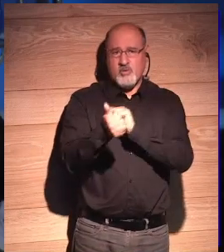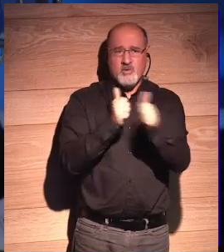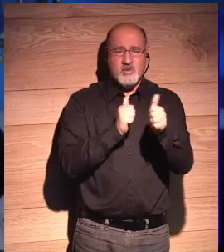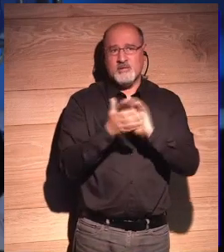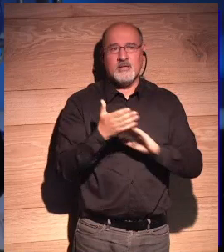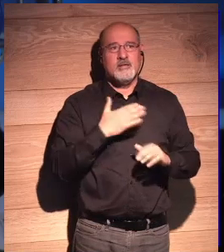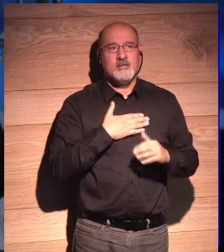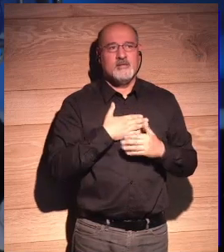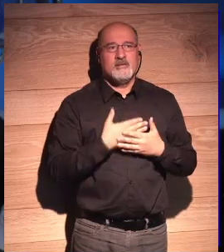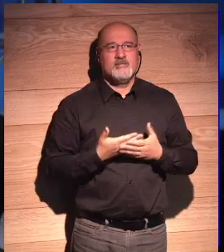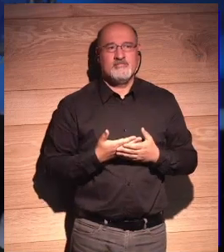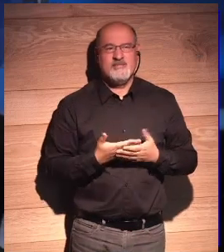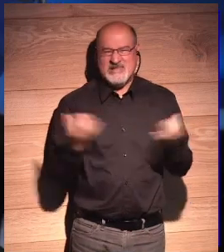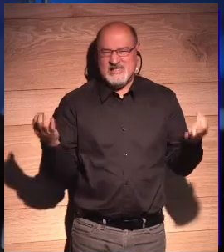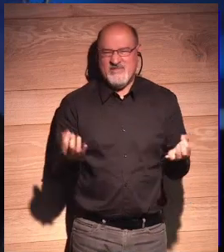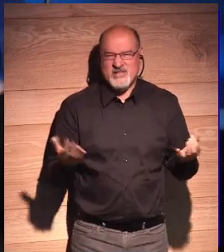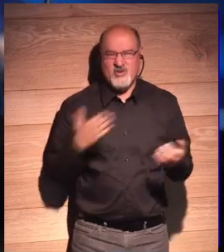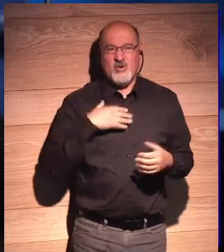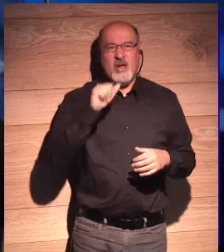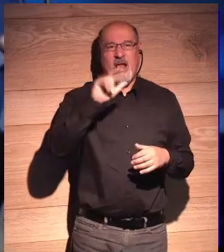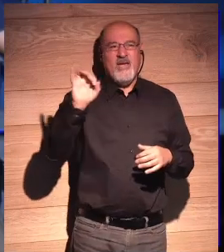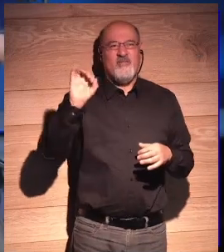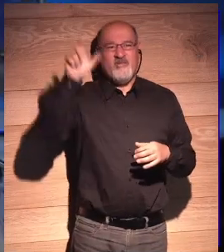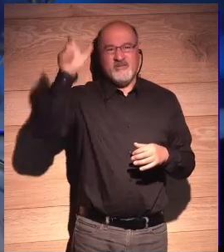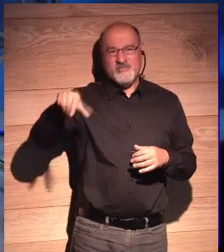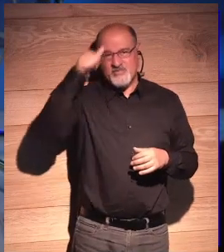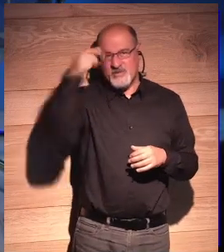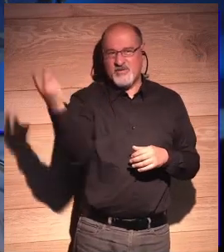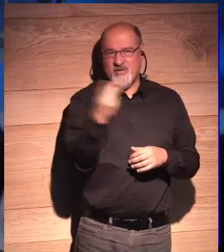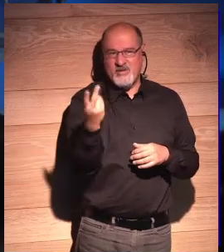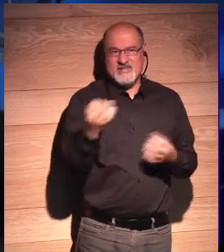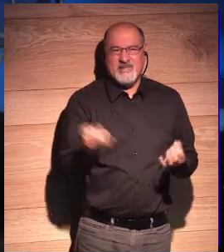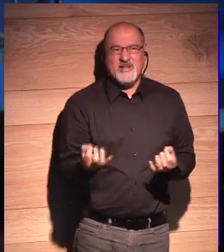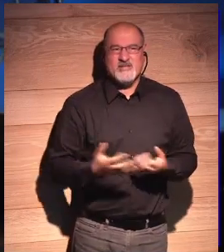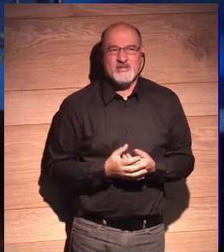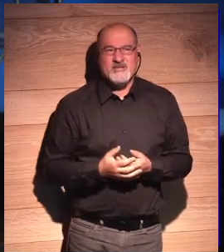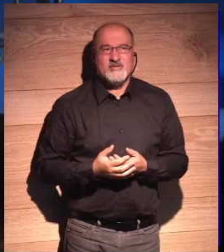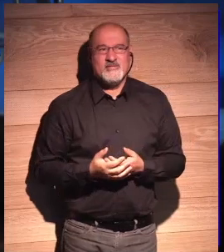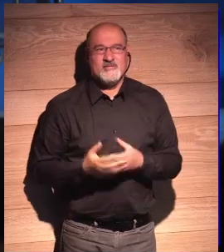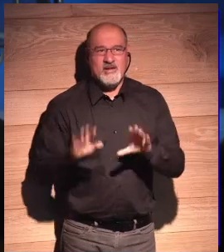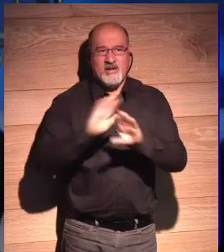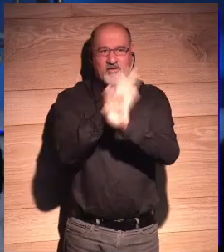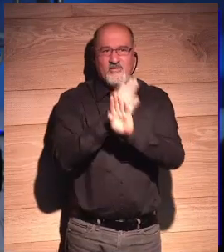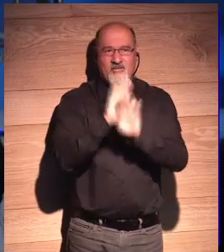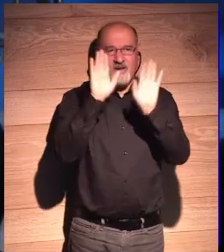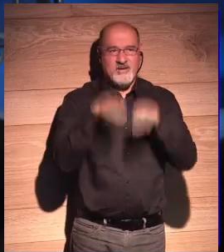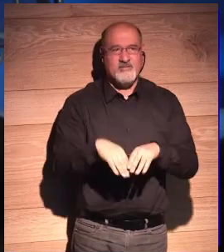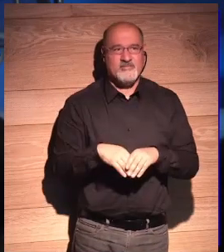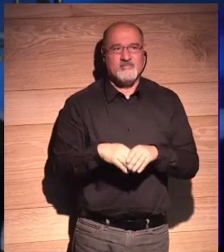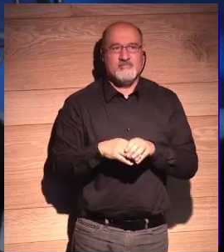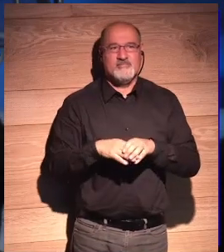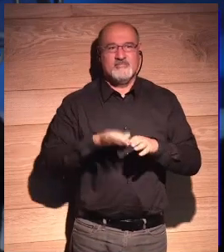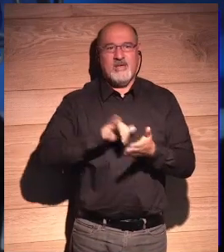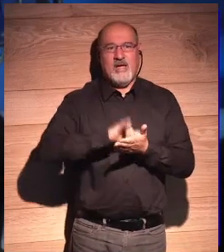want. ¿Qué cojones pasó ahí? What the fuck went off there? I mean, what happened there? Why everything